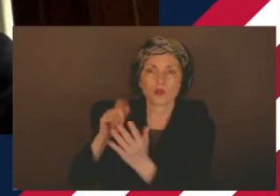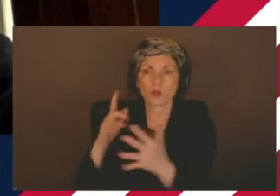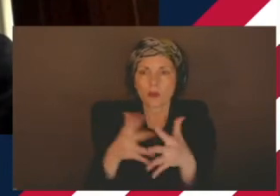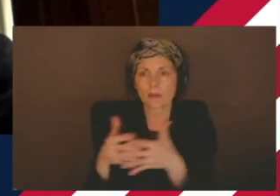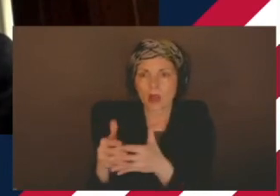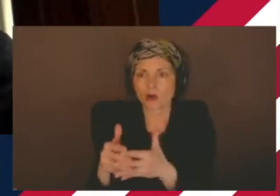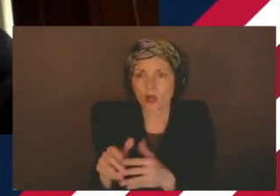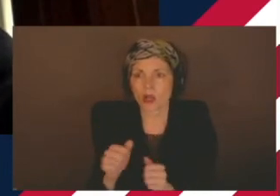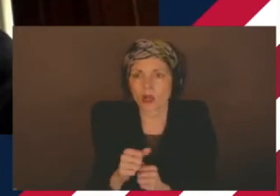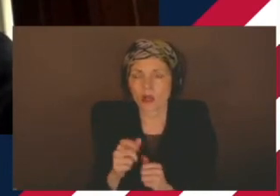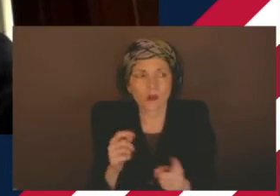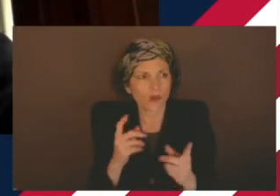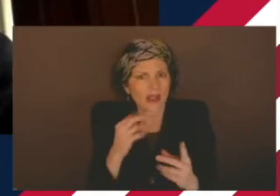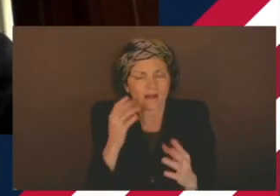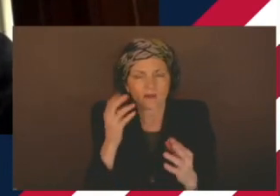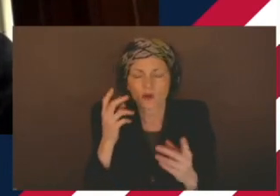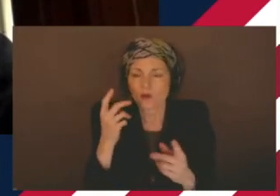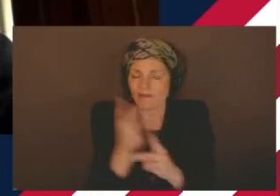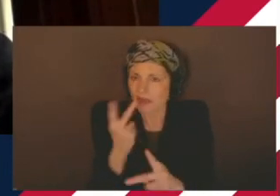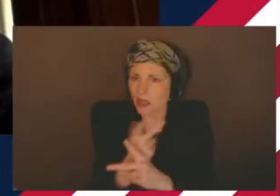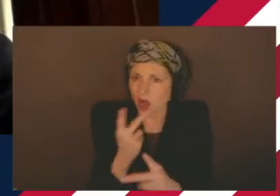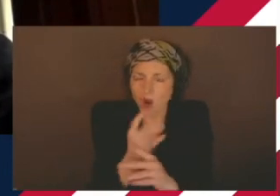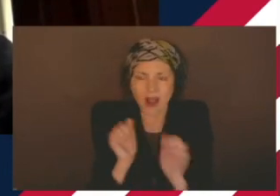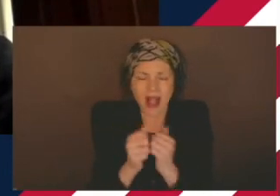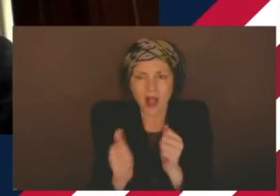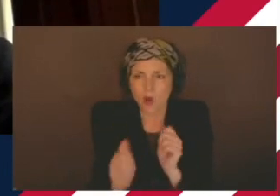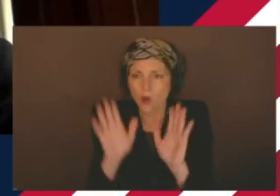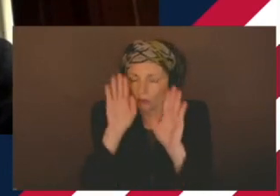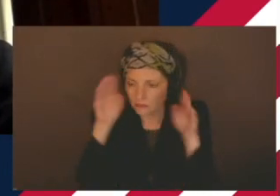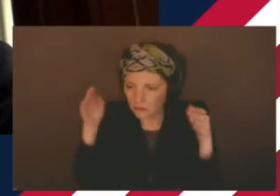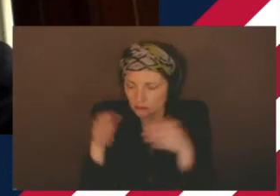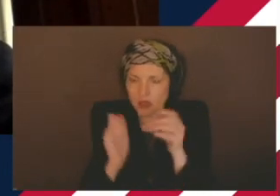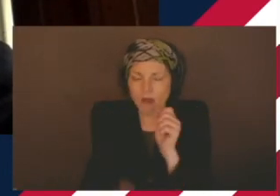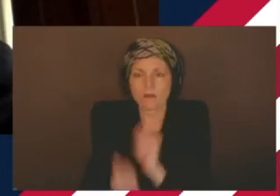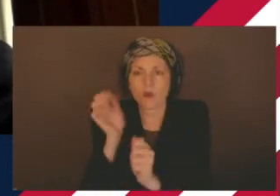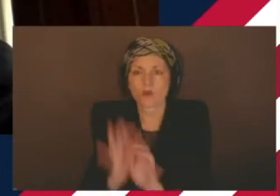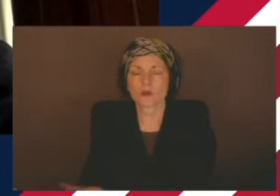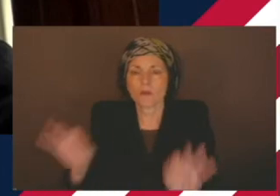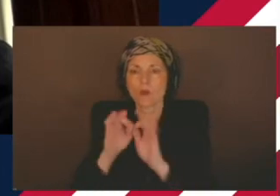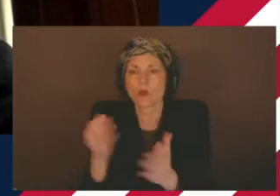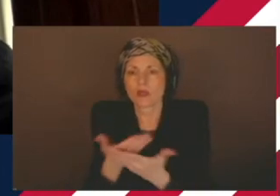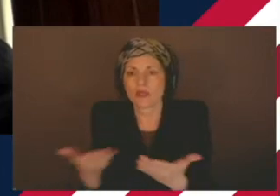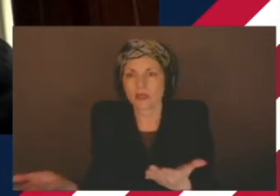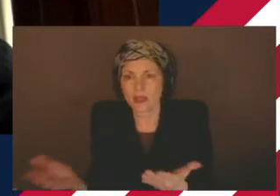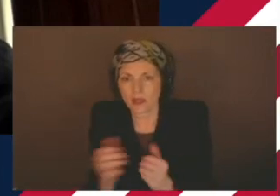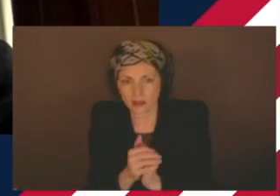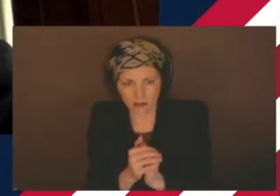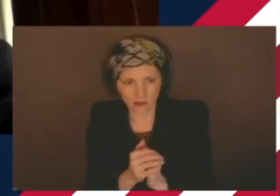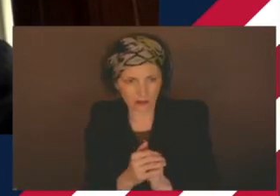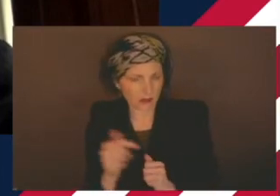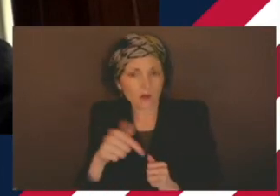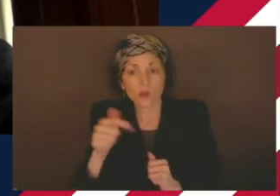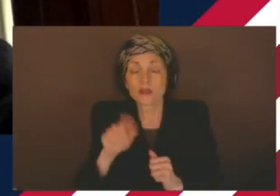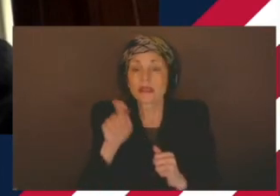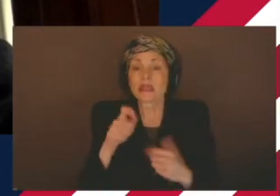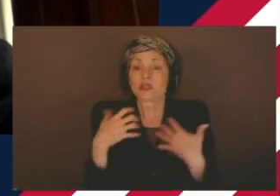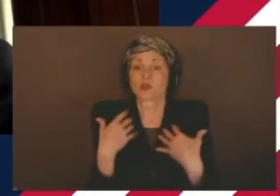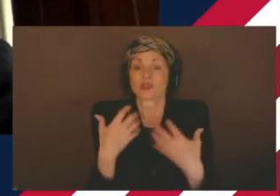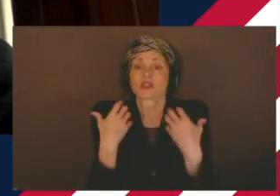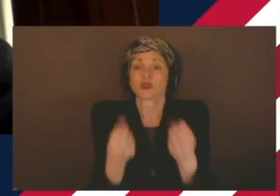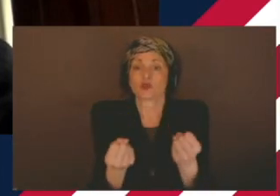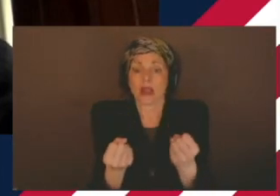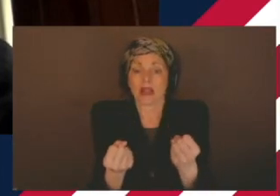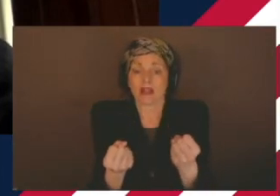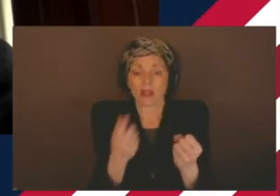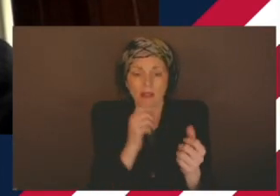and abroad. As Beijing and Moscow seek to extend the authoritarian model, the United States needs to strengthen the competitive offer of democracy,